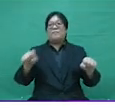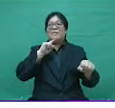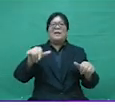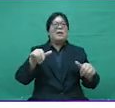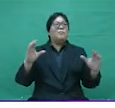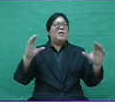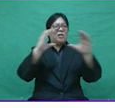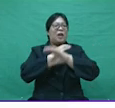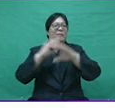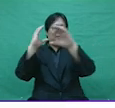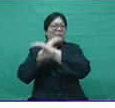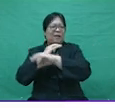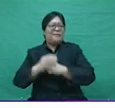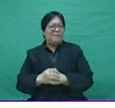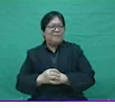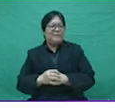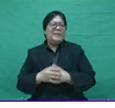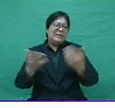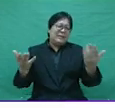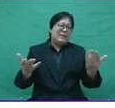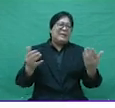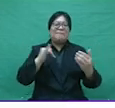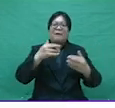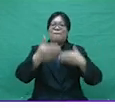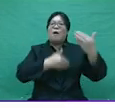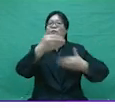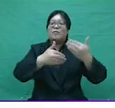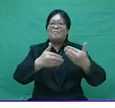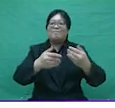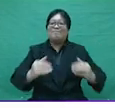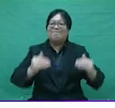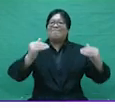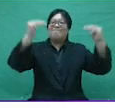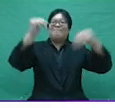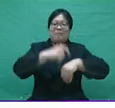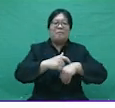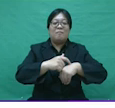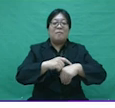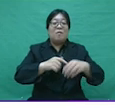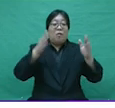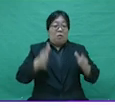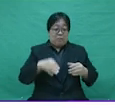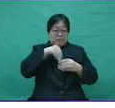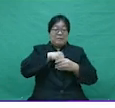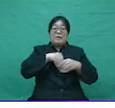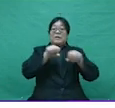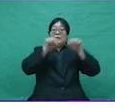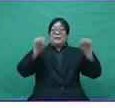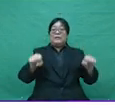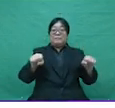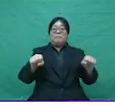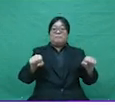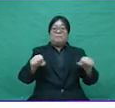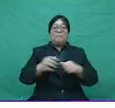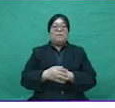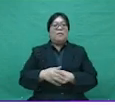was a big challenge. It was a kind of a revolution. So the people inside of the systems,